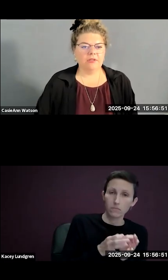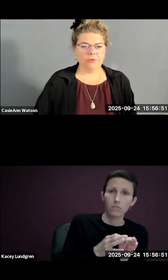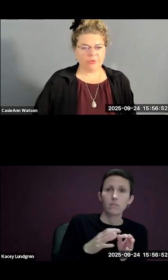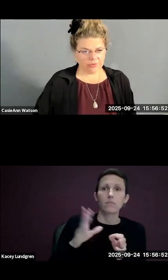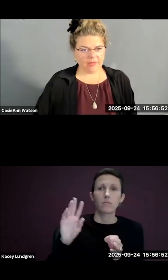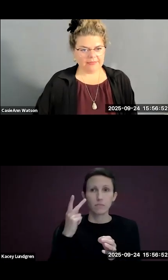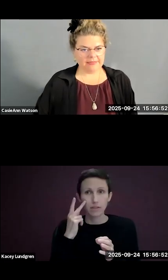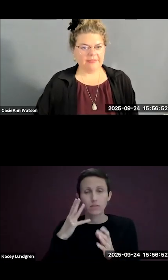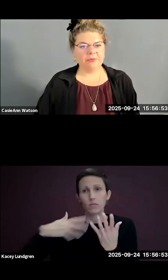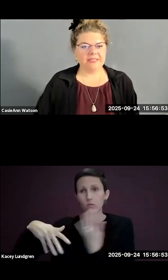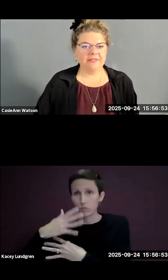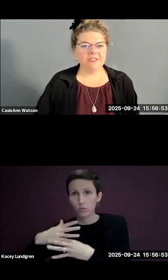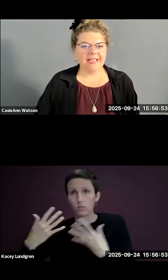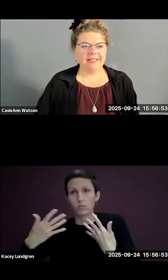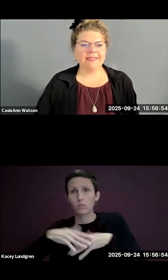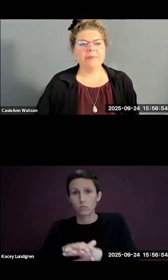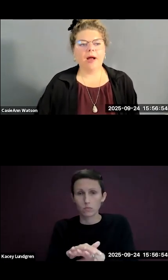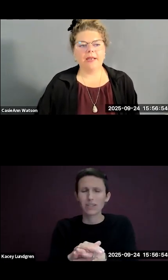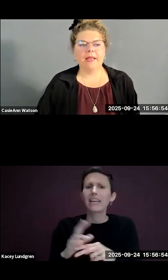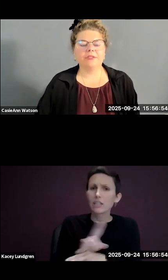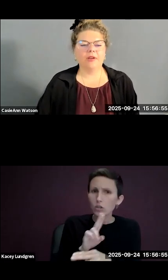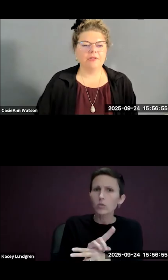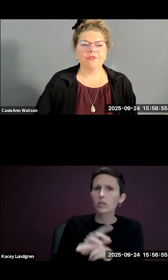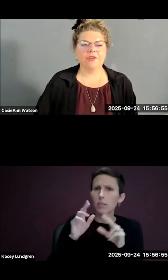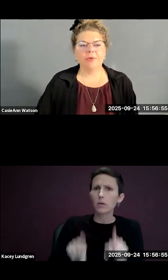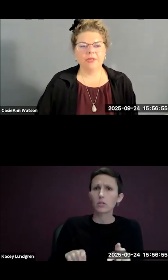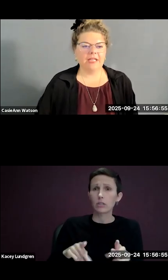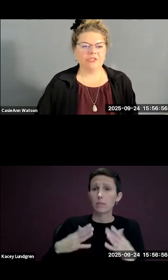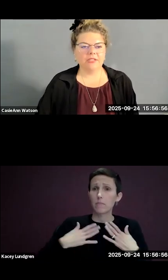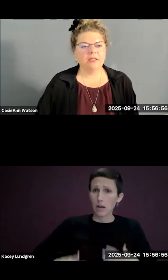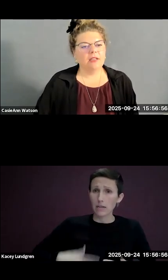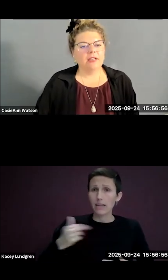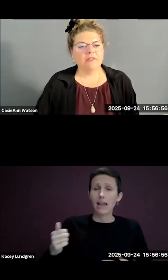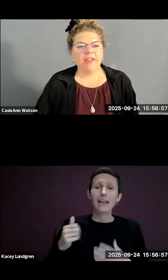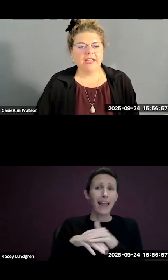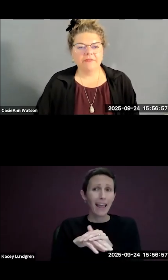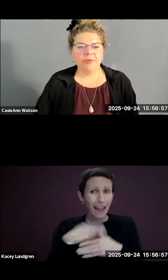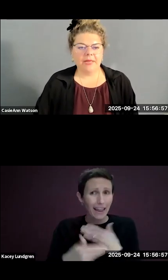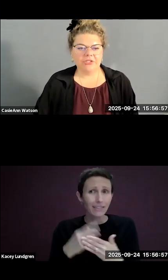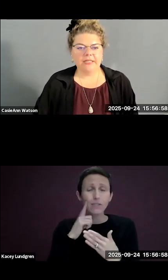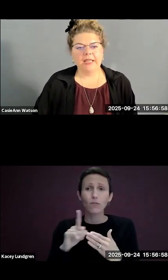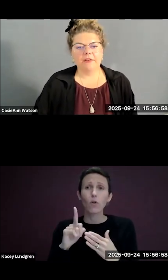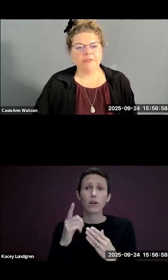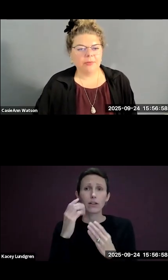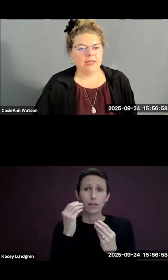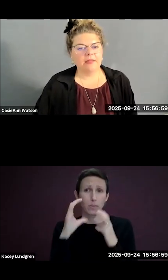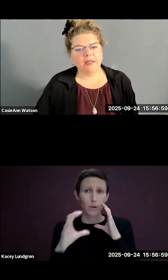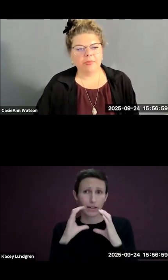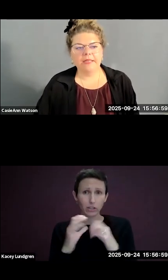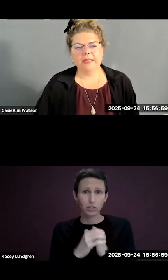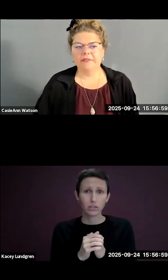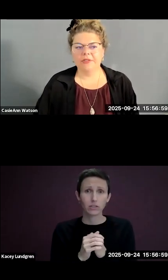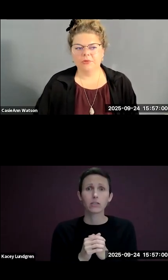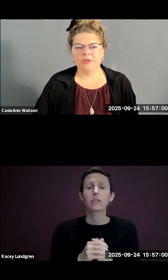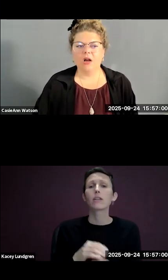Protactile utilizes the receiver's hands and body as a reference for communication, conveying information and affirming